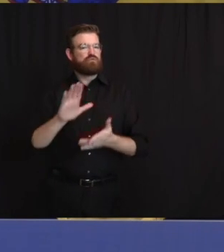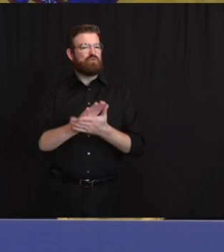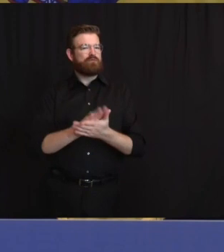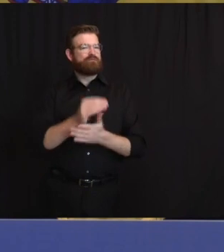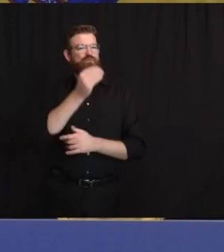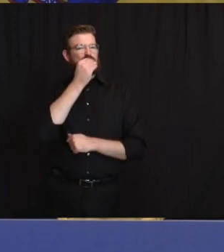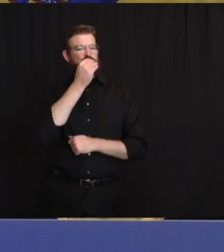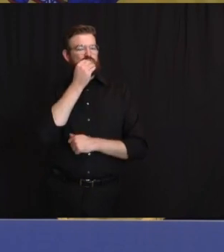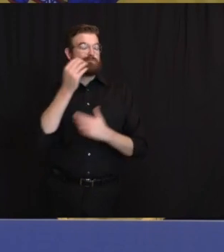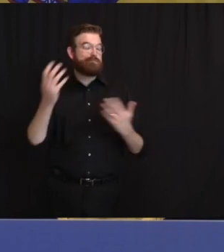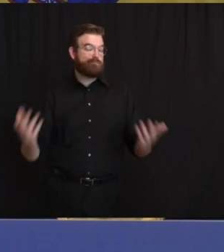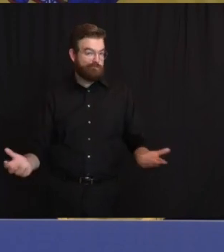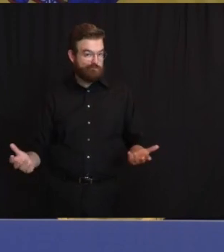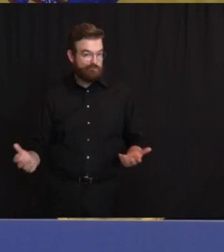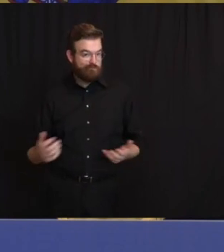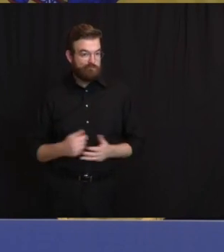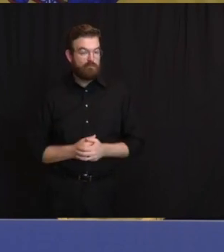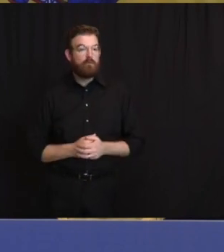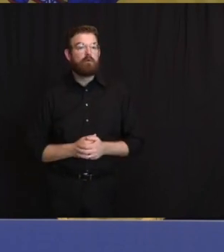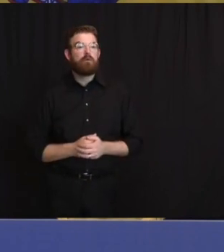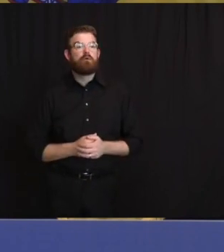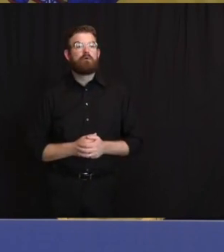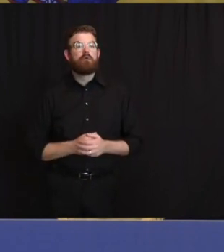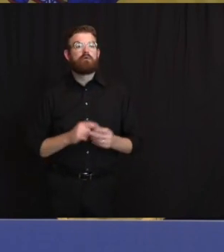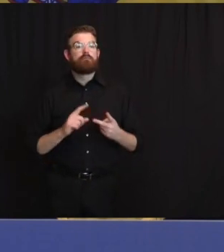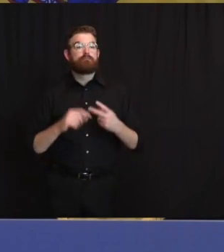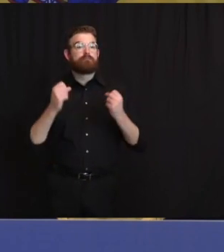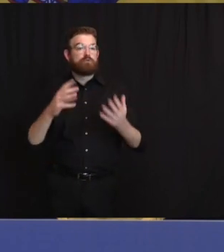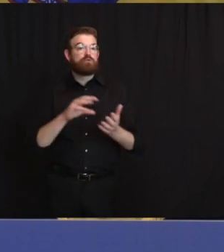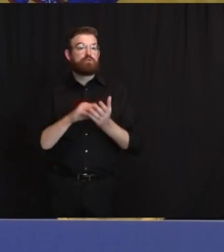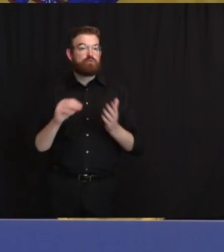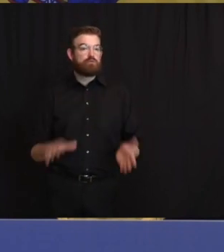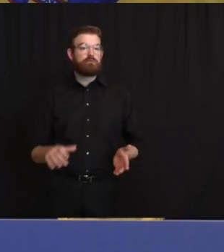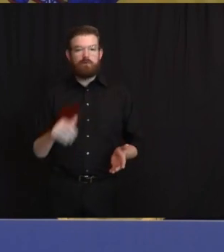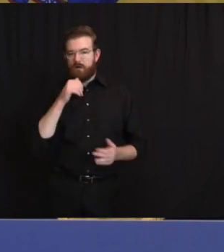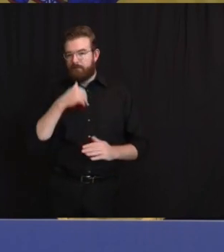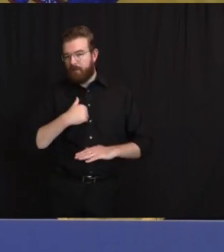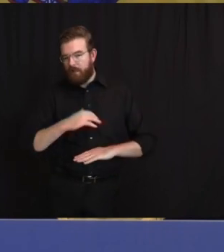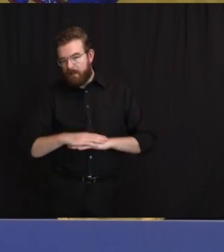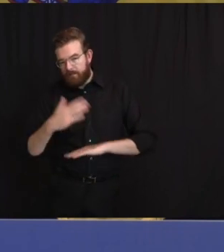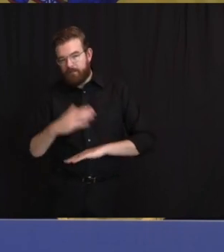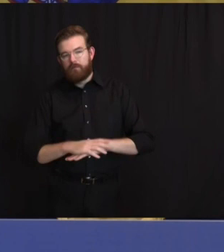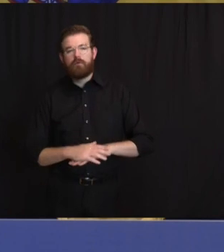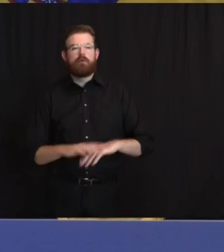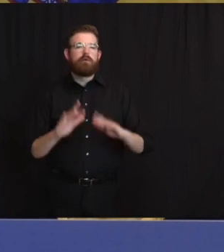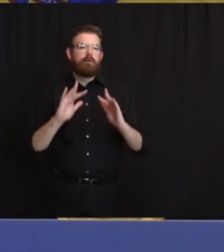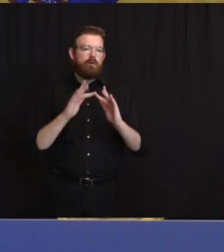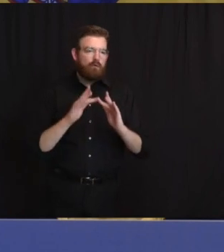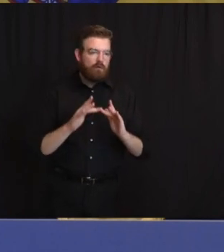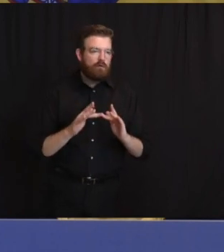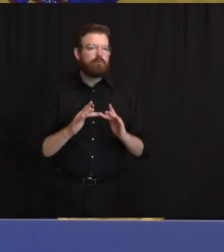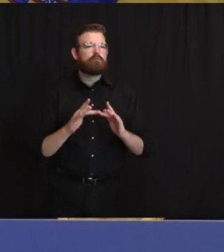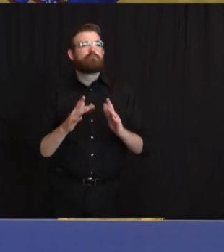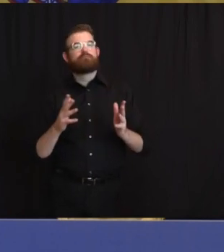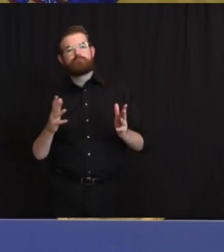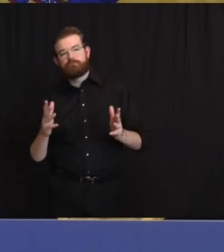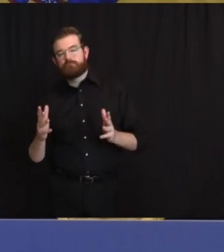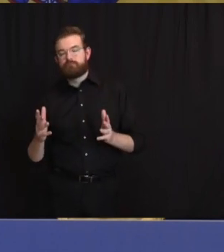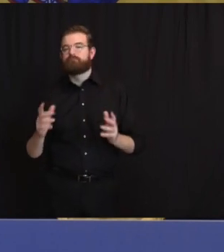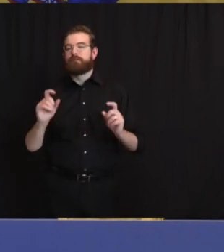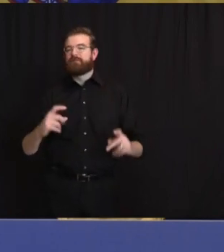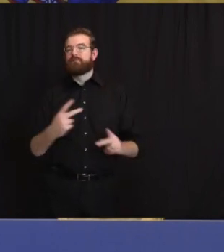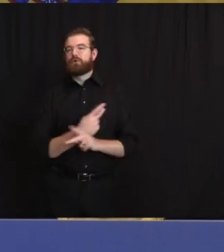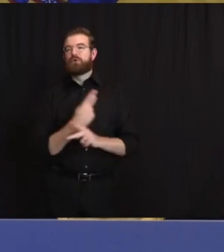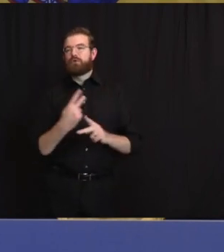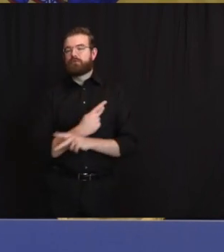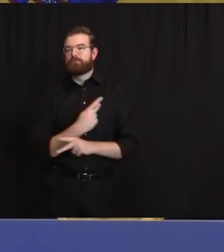one, and the digital divide and the lack of access to devices and what the workarounds were. And so in any event,